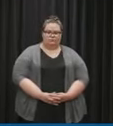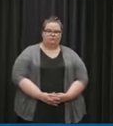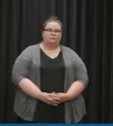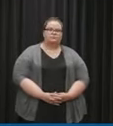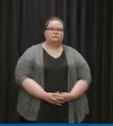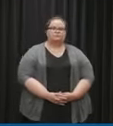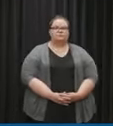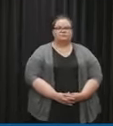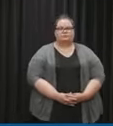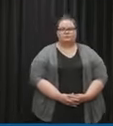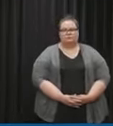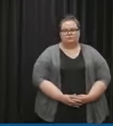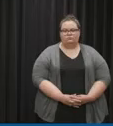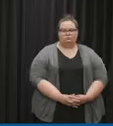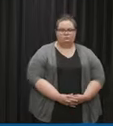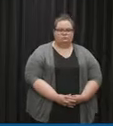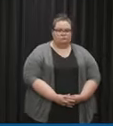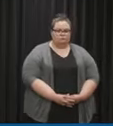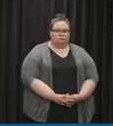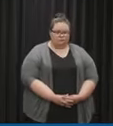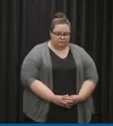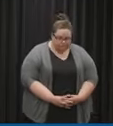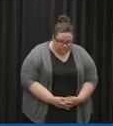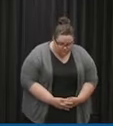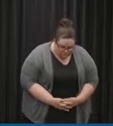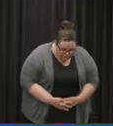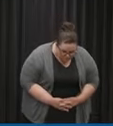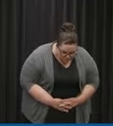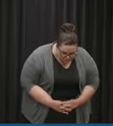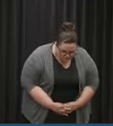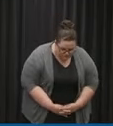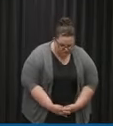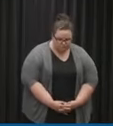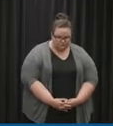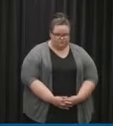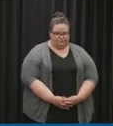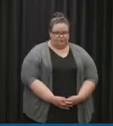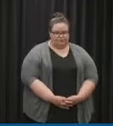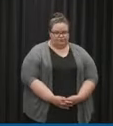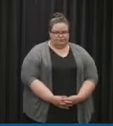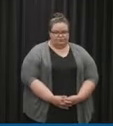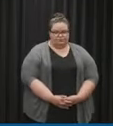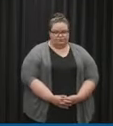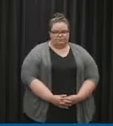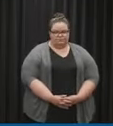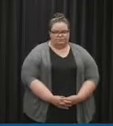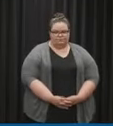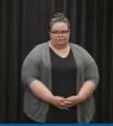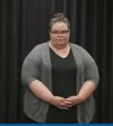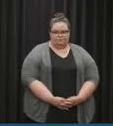for different parts of their development. And so they need to be part of a community, which you can't entirely get